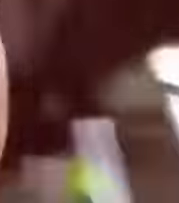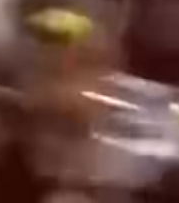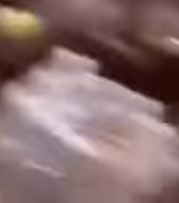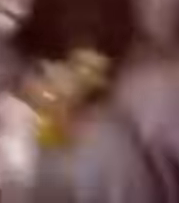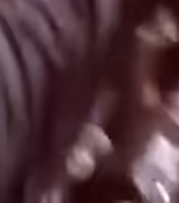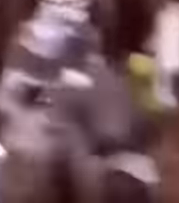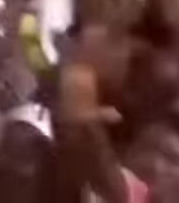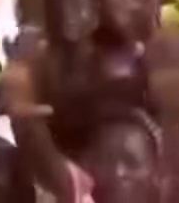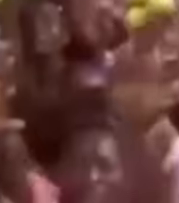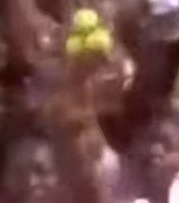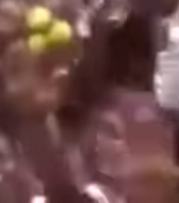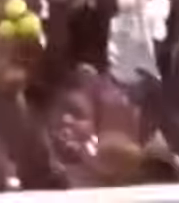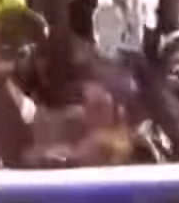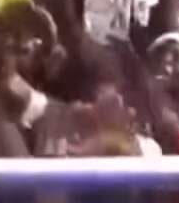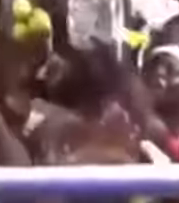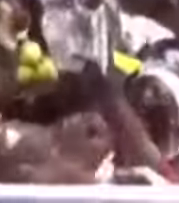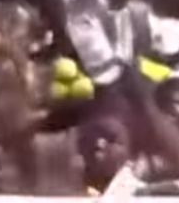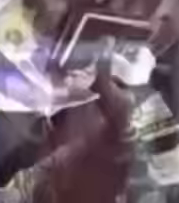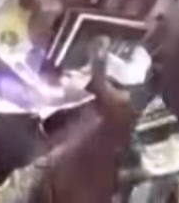I want your amen to become complete.